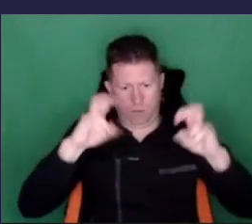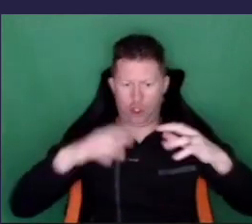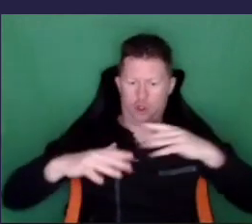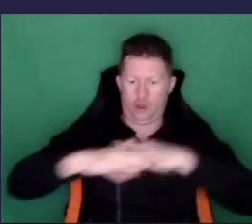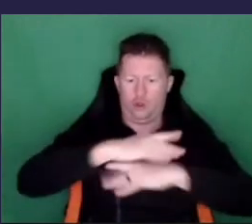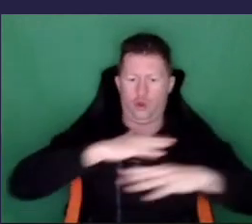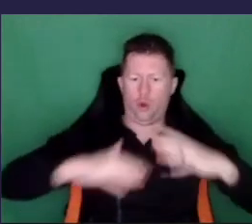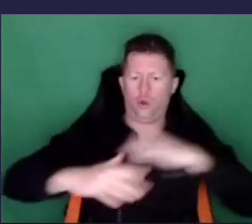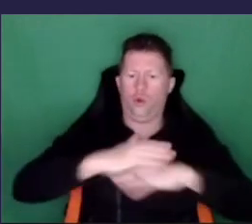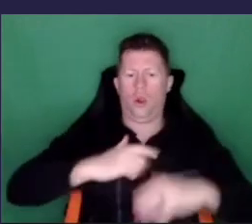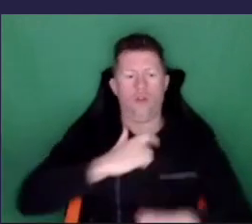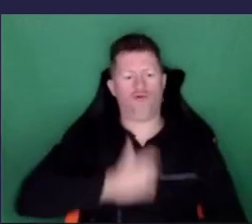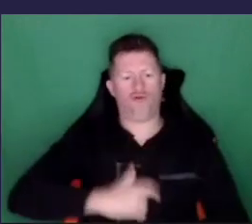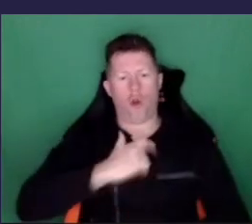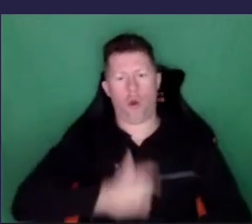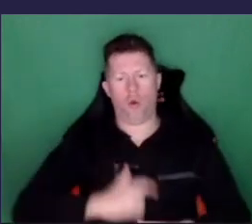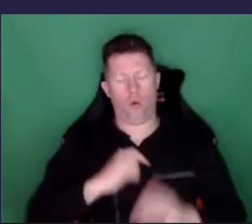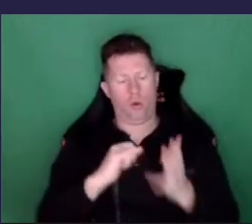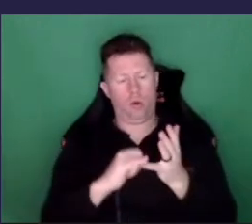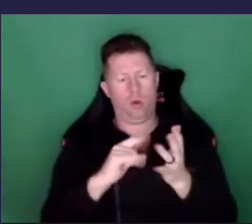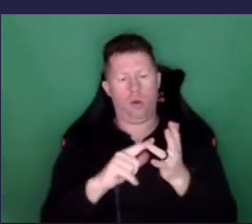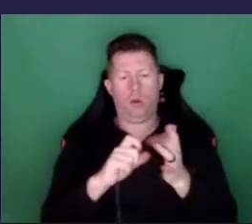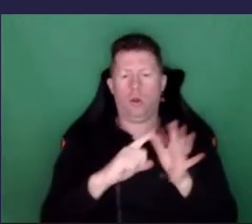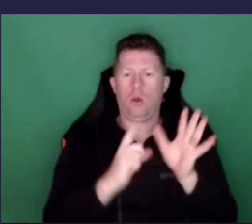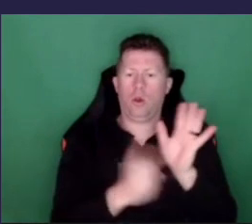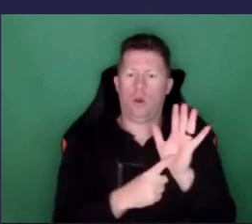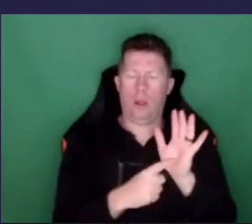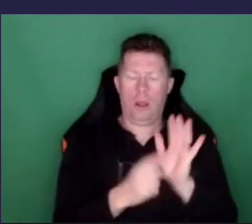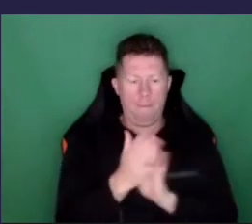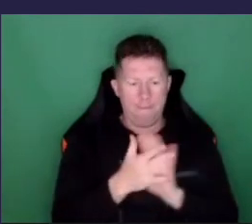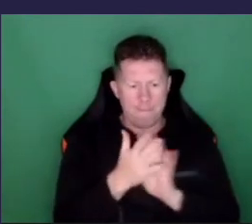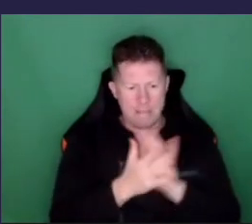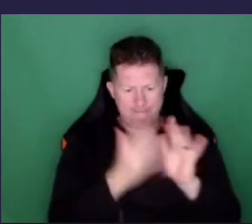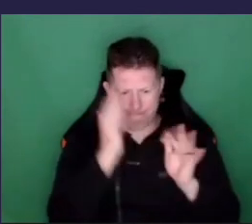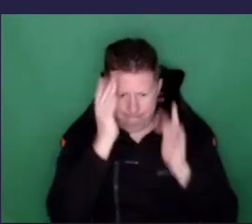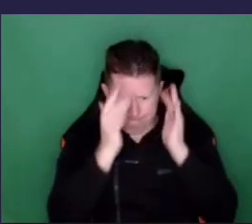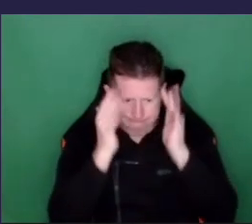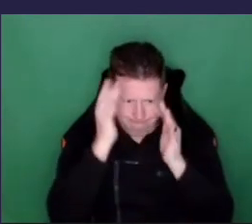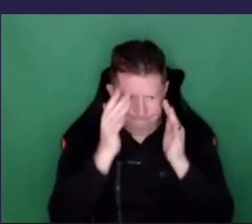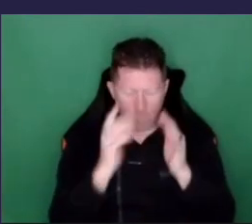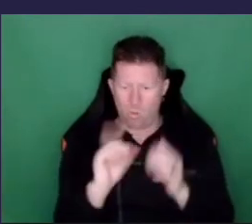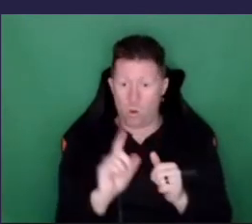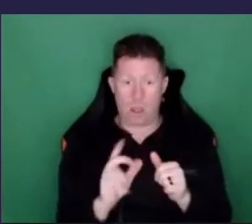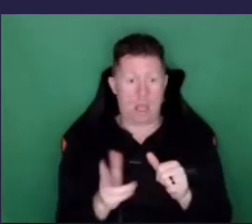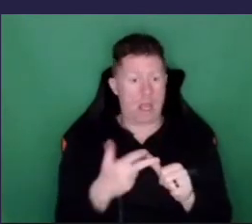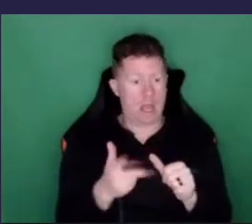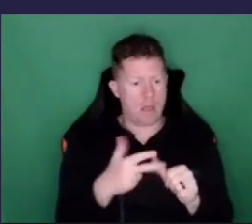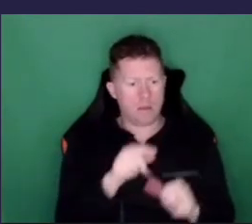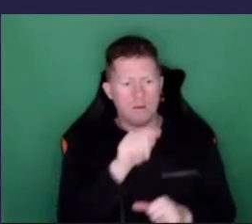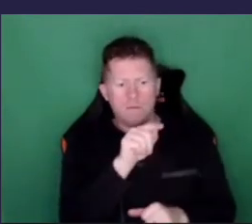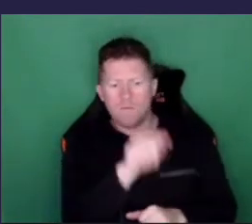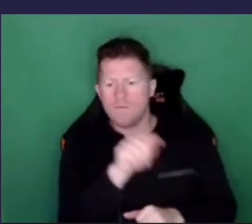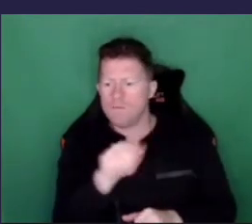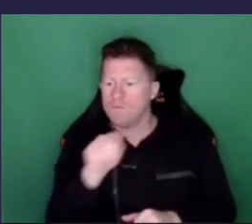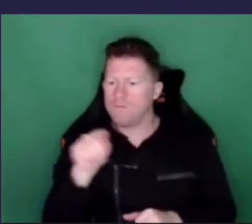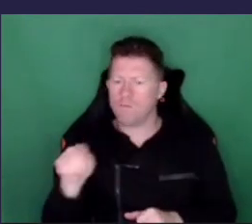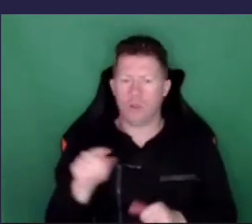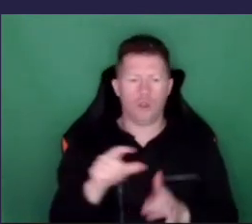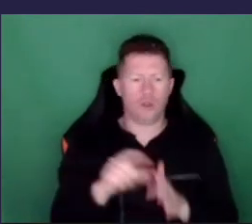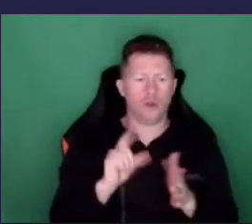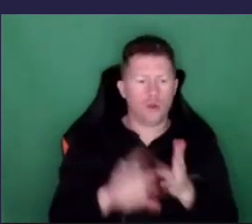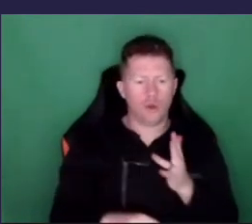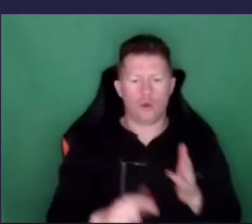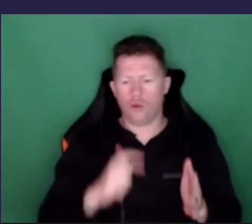in. And so sometimes this is thinking about what are the role possibilities that are available to